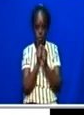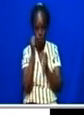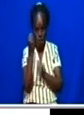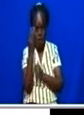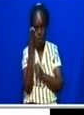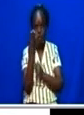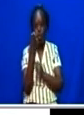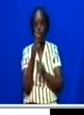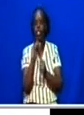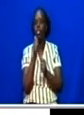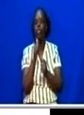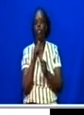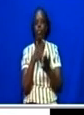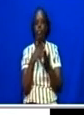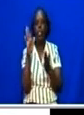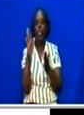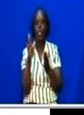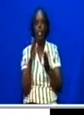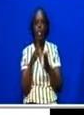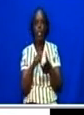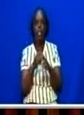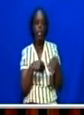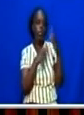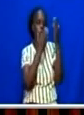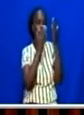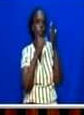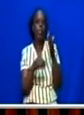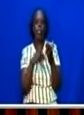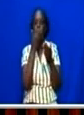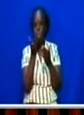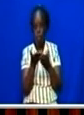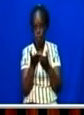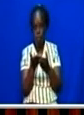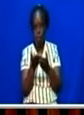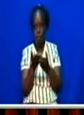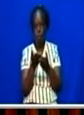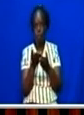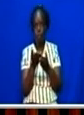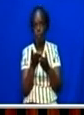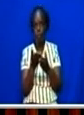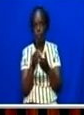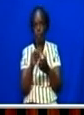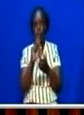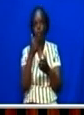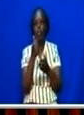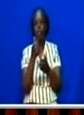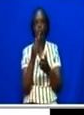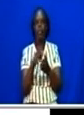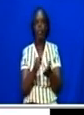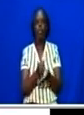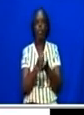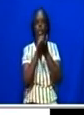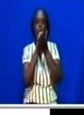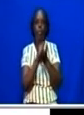big. Then we can have our expected responses. And the first one is to assist